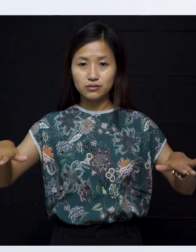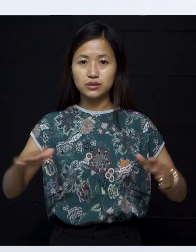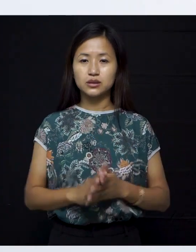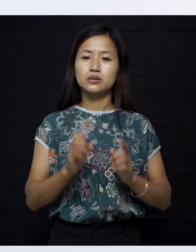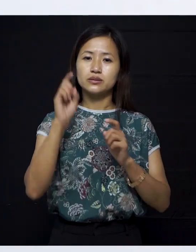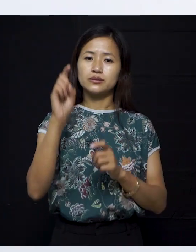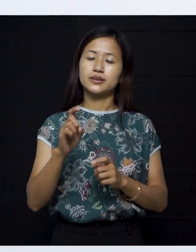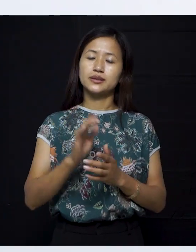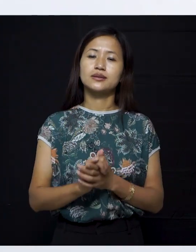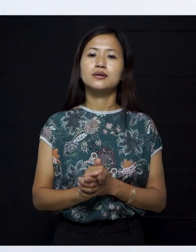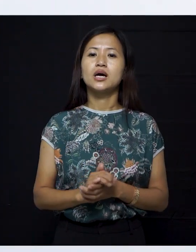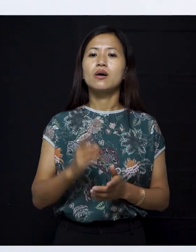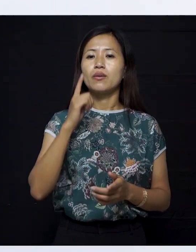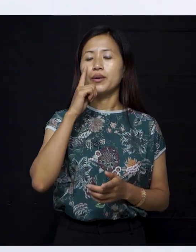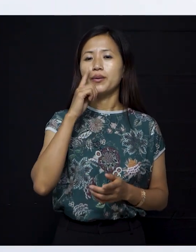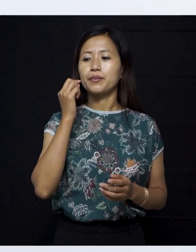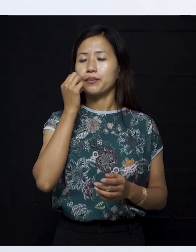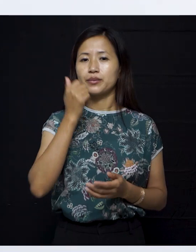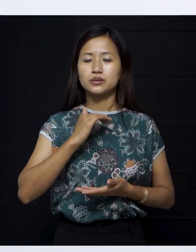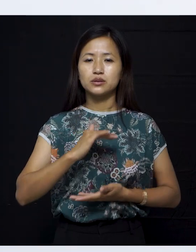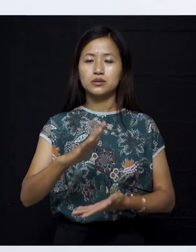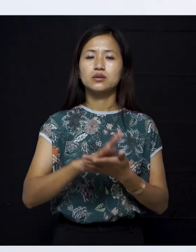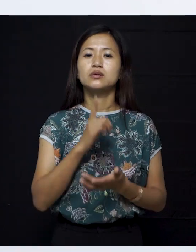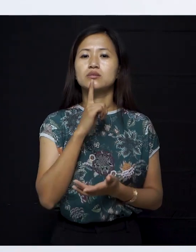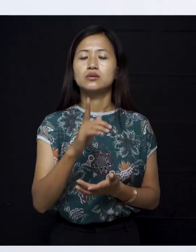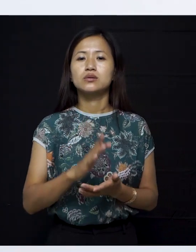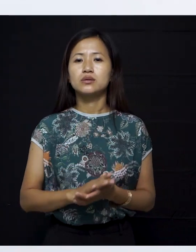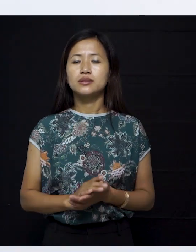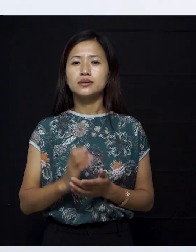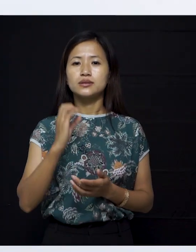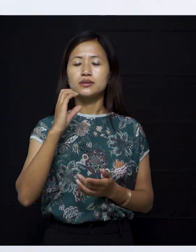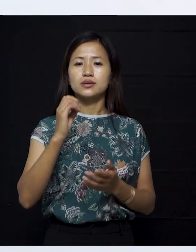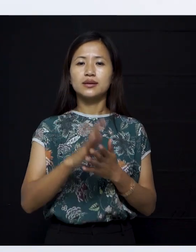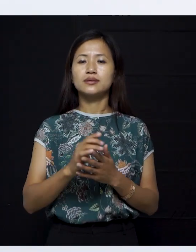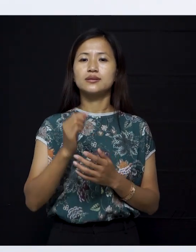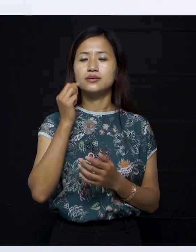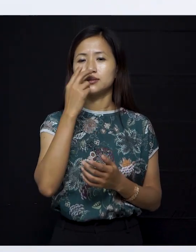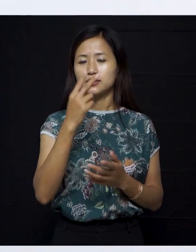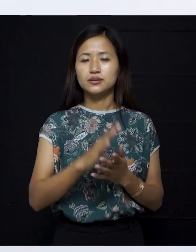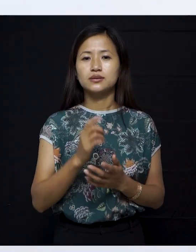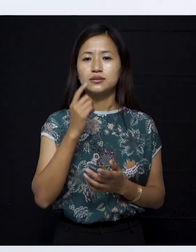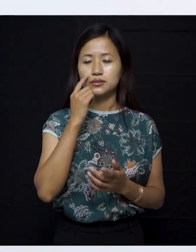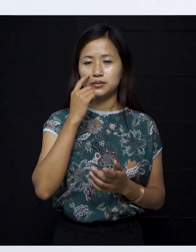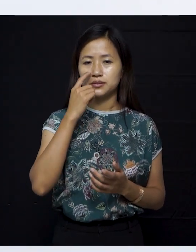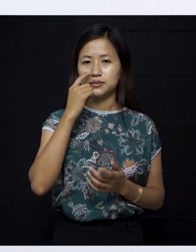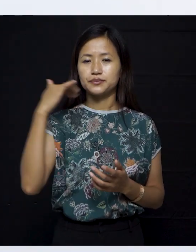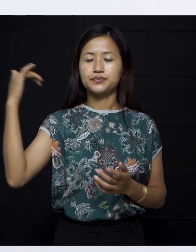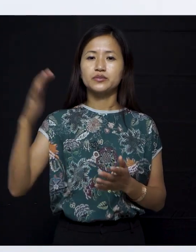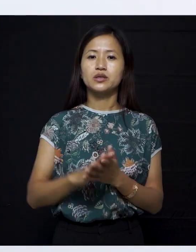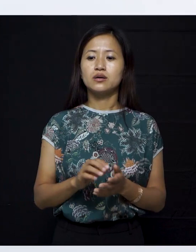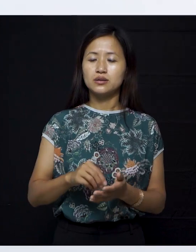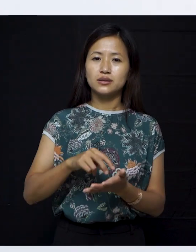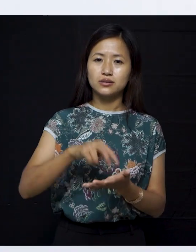when Bartley was going away, he told Kathleen to go down and see if the sheep aren't jumping